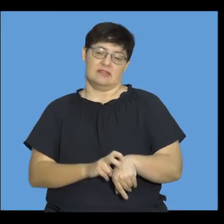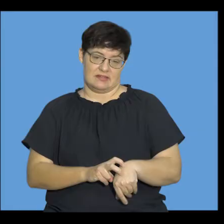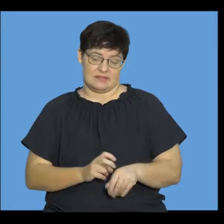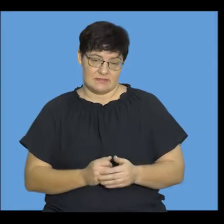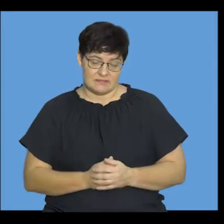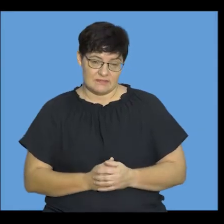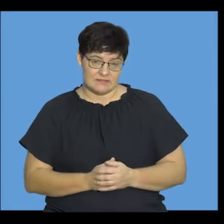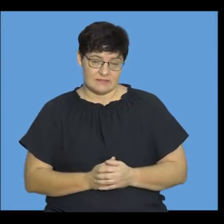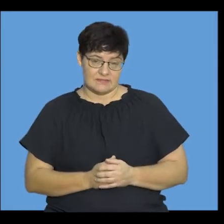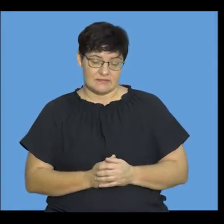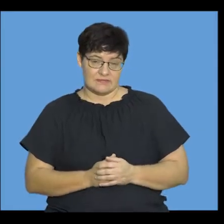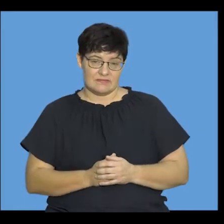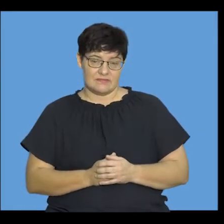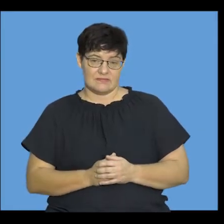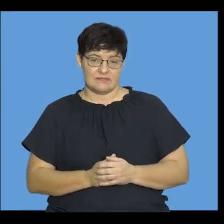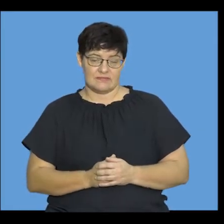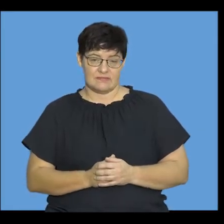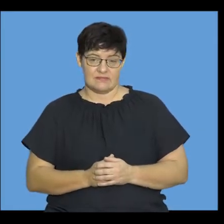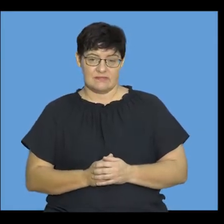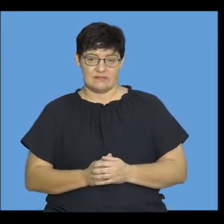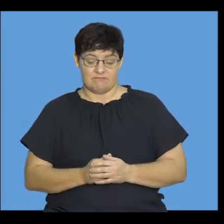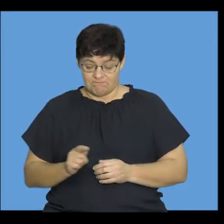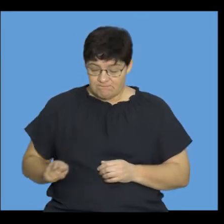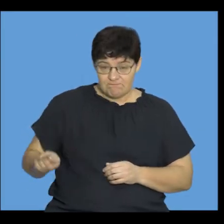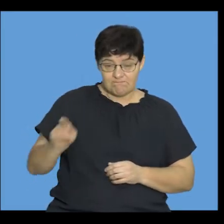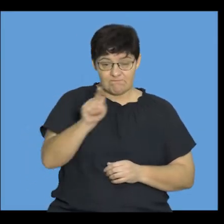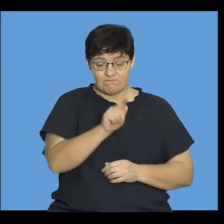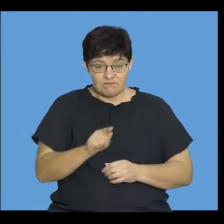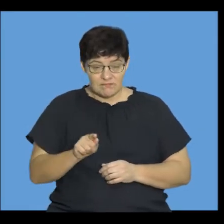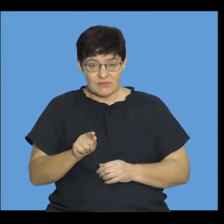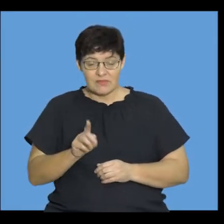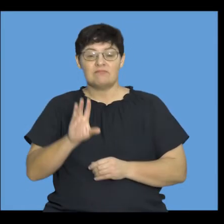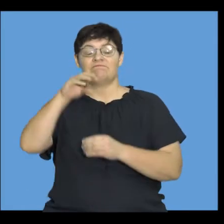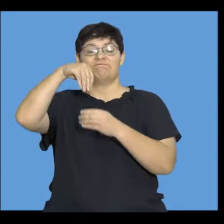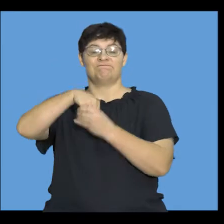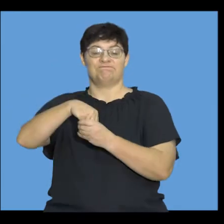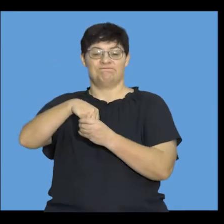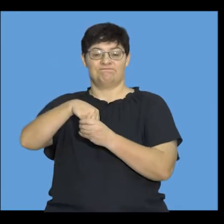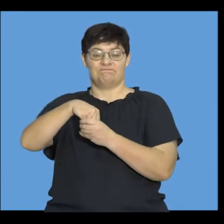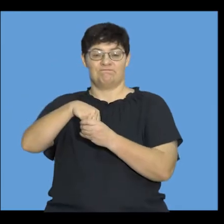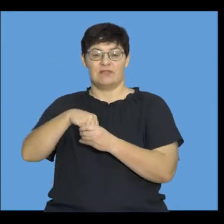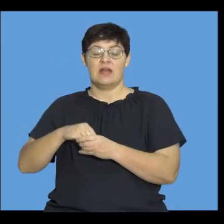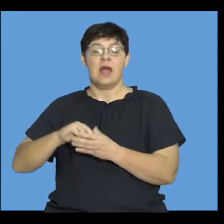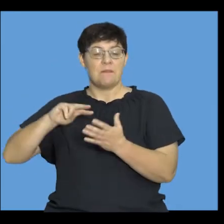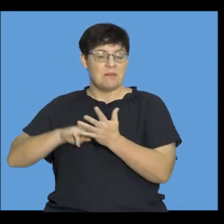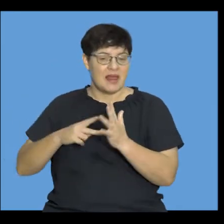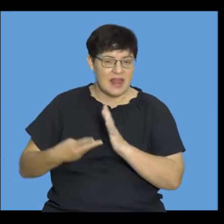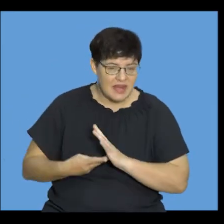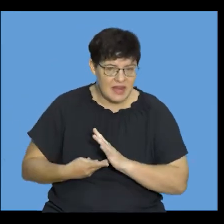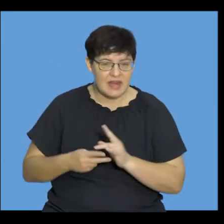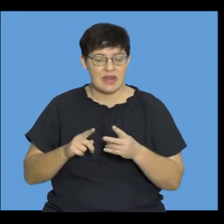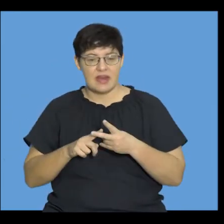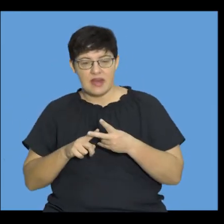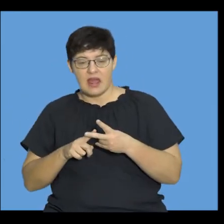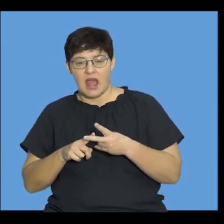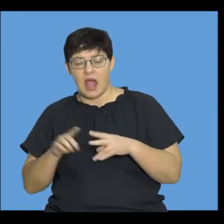So, all of this would fall within the ambit of planning and forecasting.